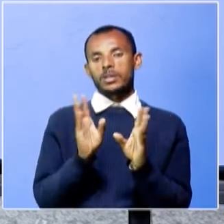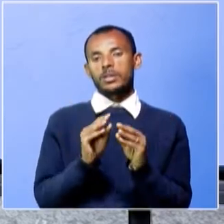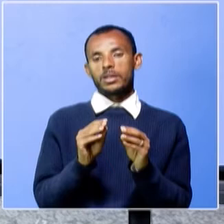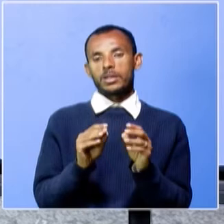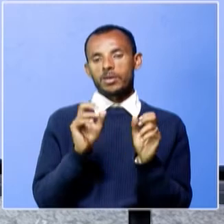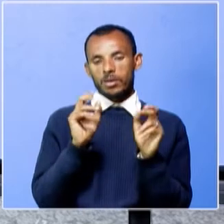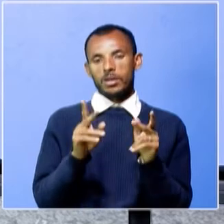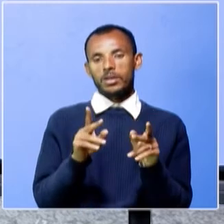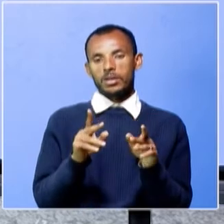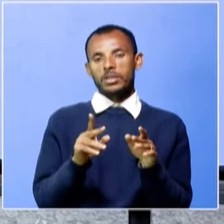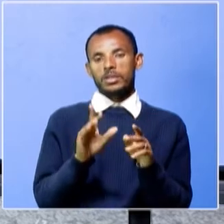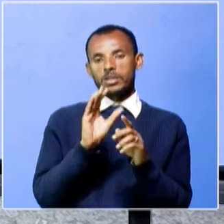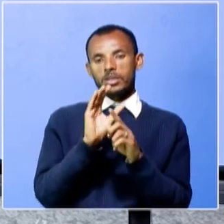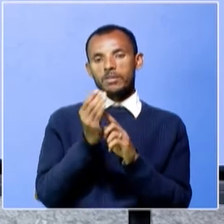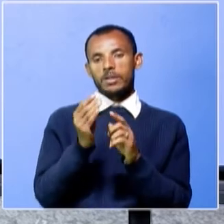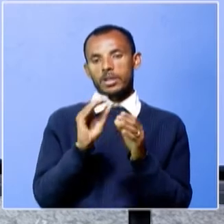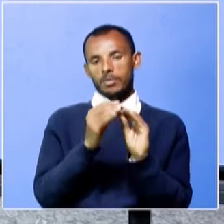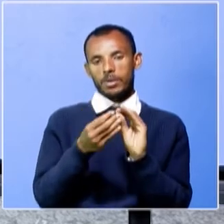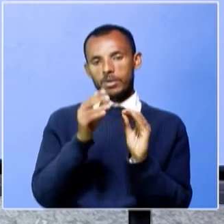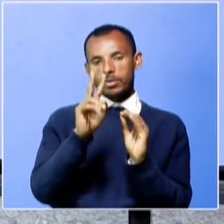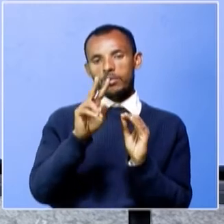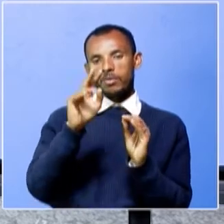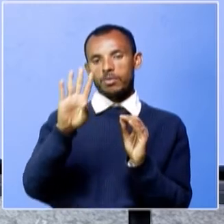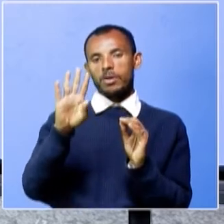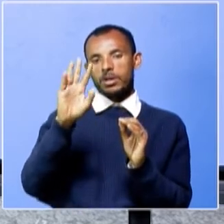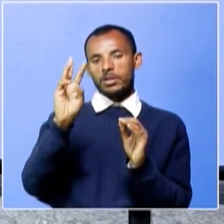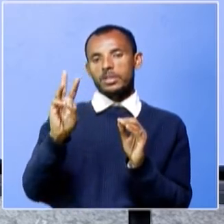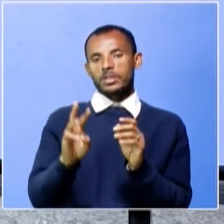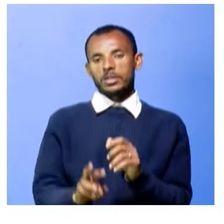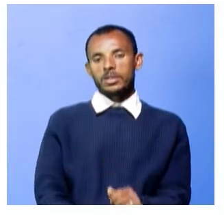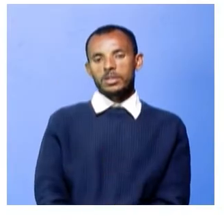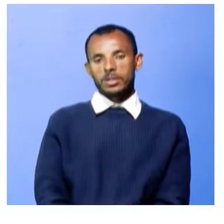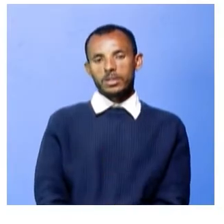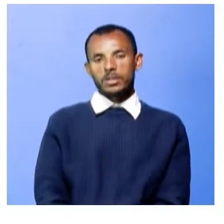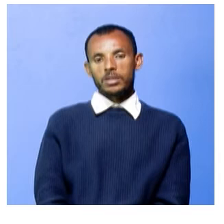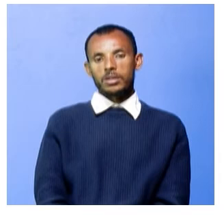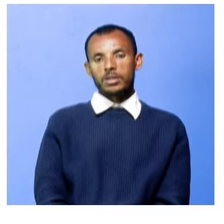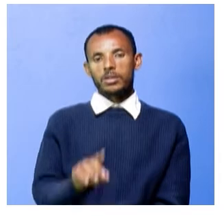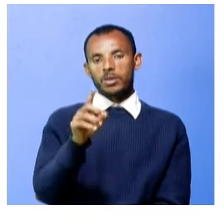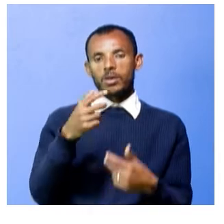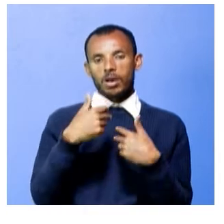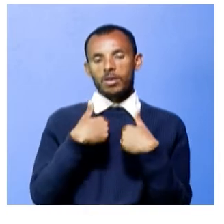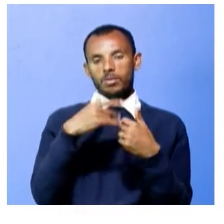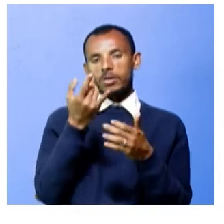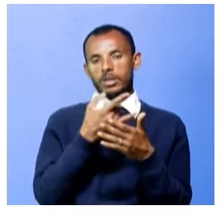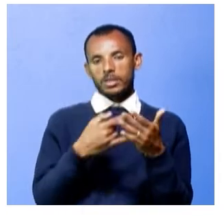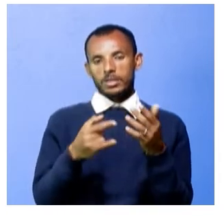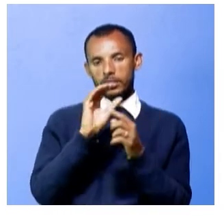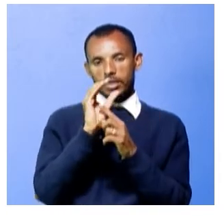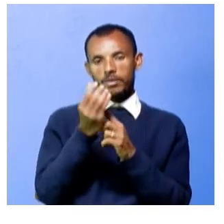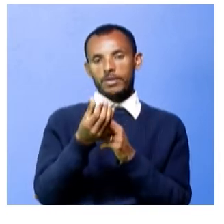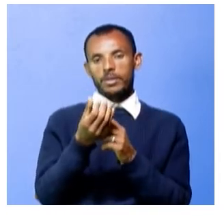Okay, so the even numbers are 2, 4, 6. So you have to list the